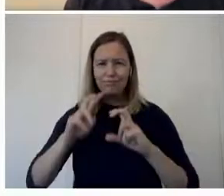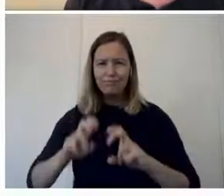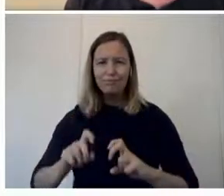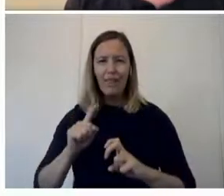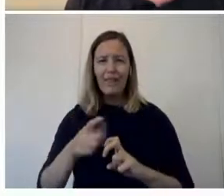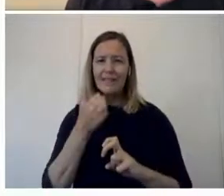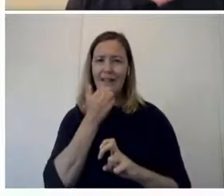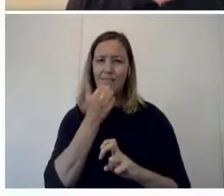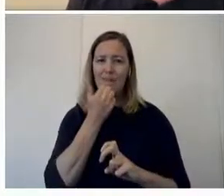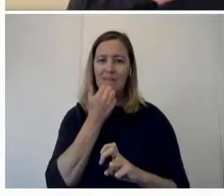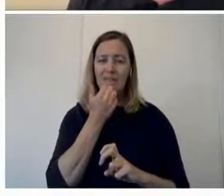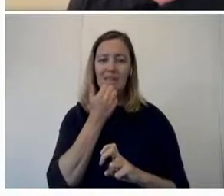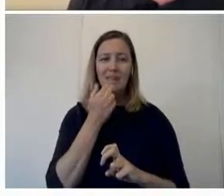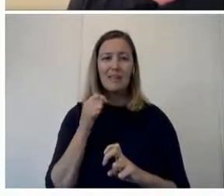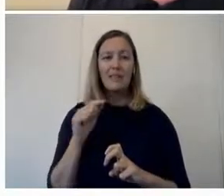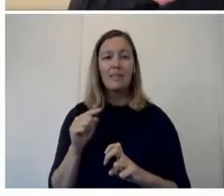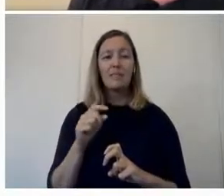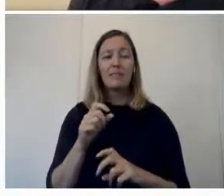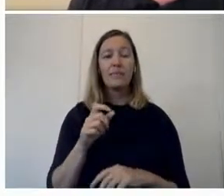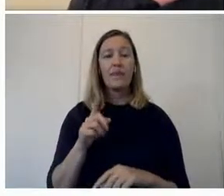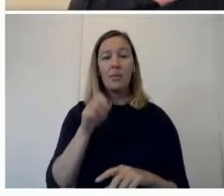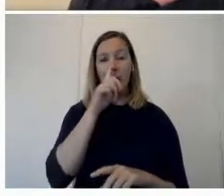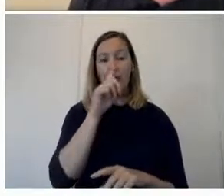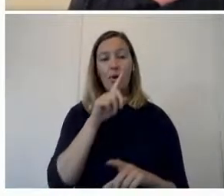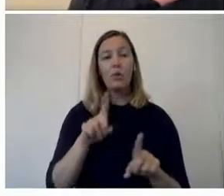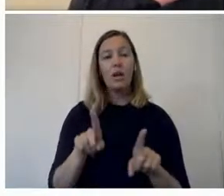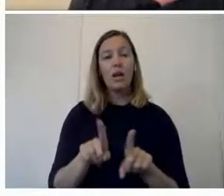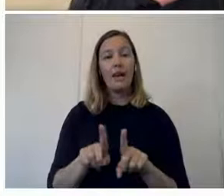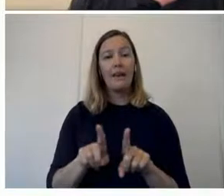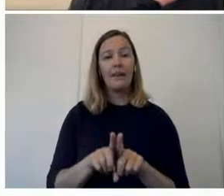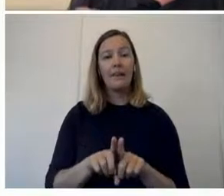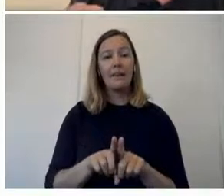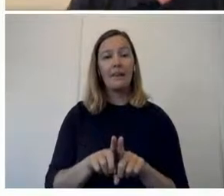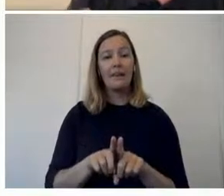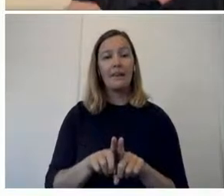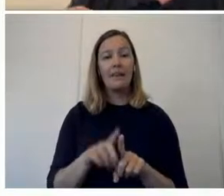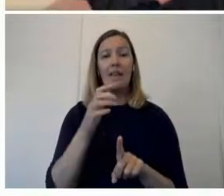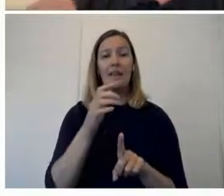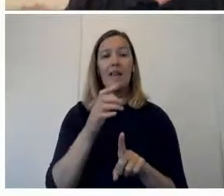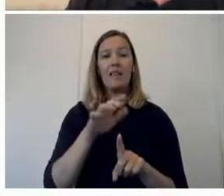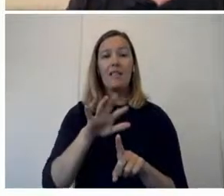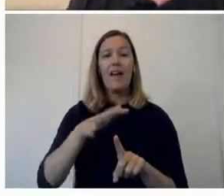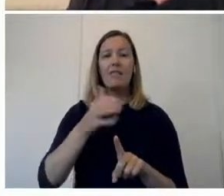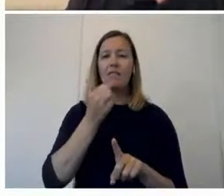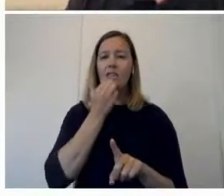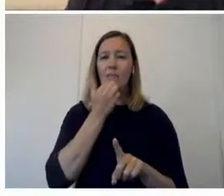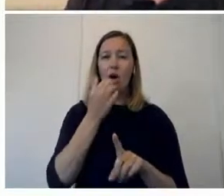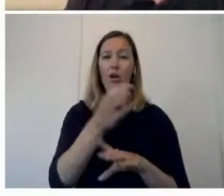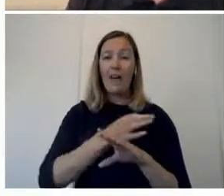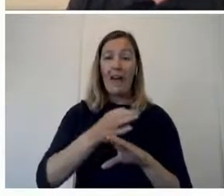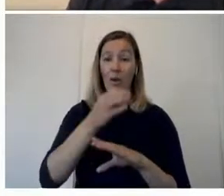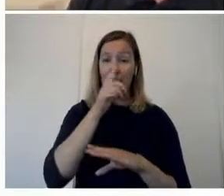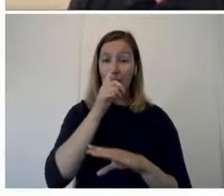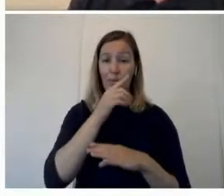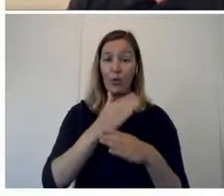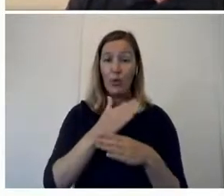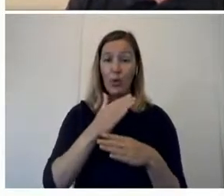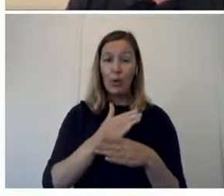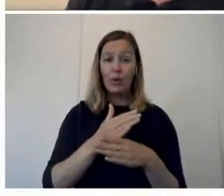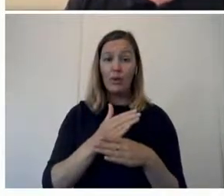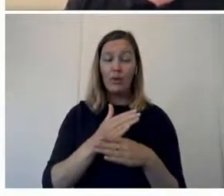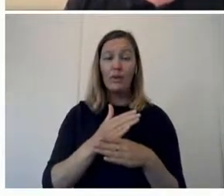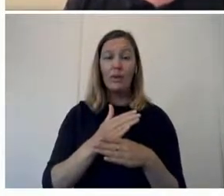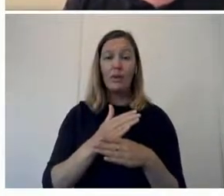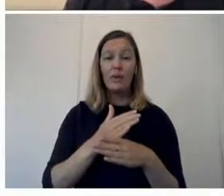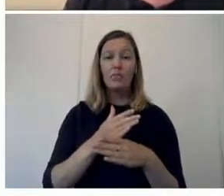people who, if you look at the people, the number of average number of hours people work, it tends to be more,